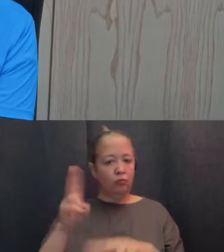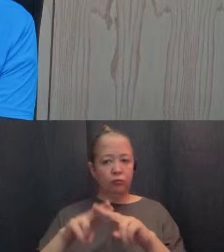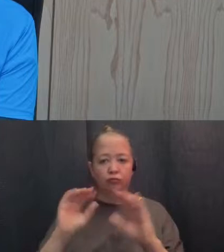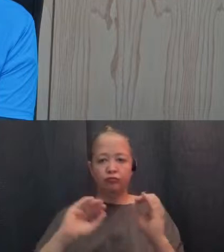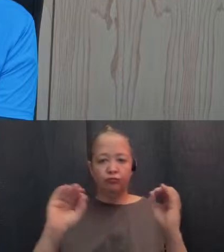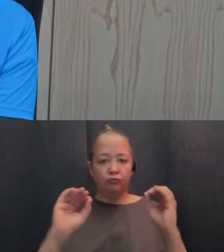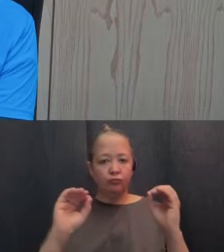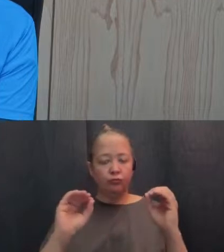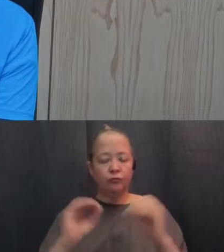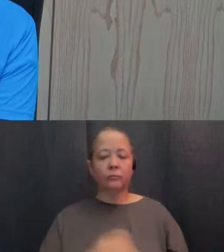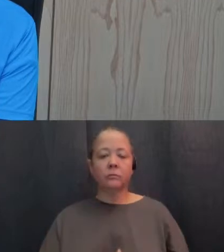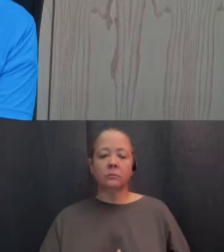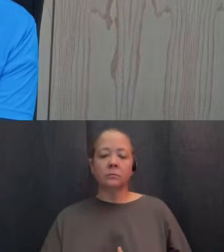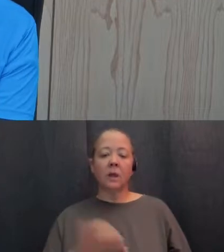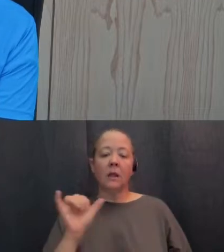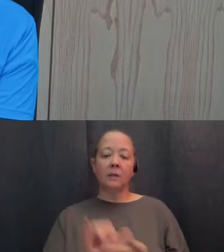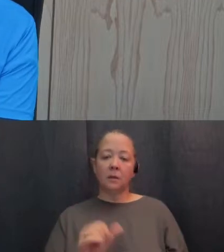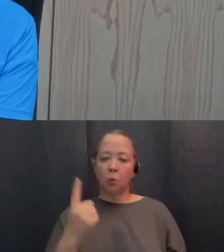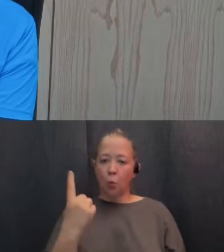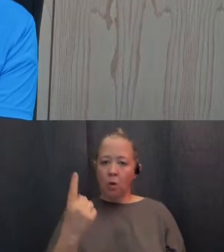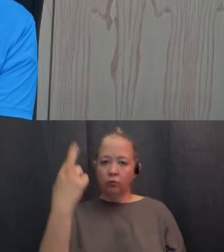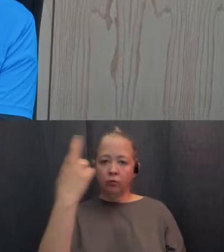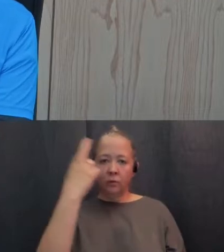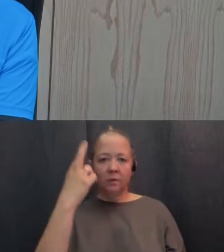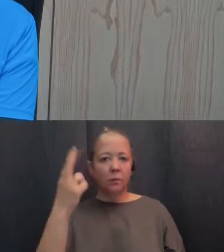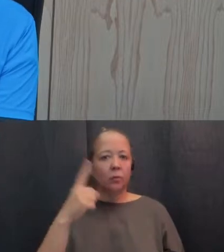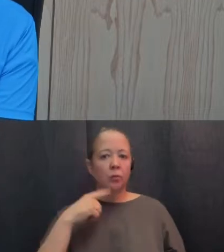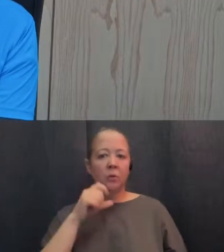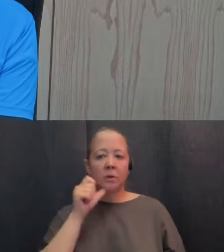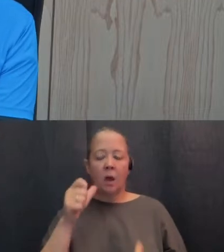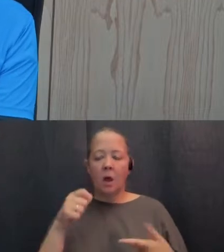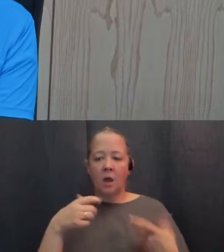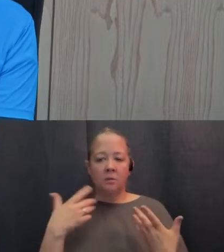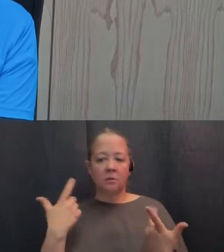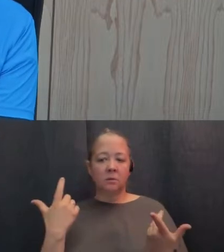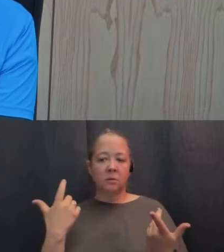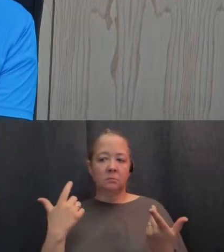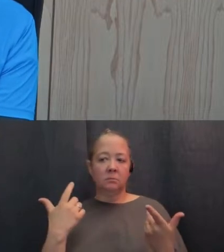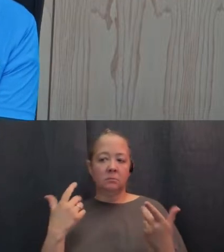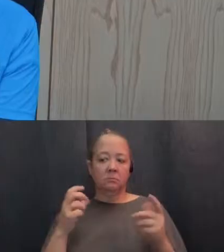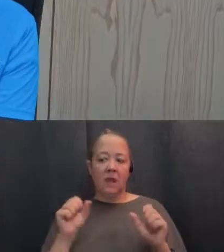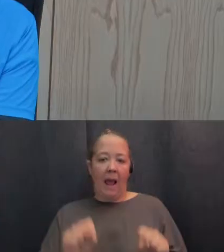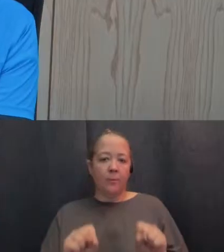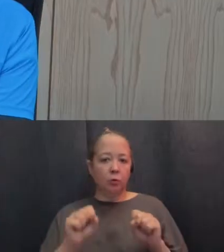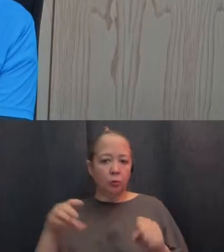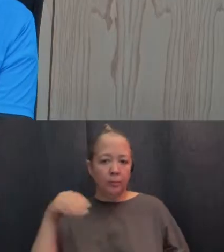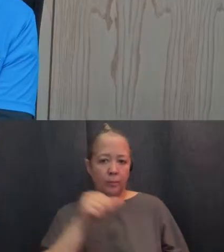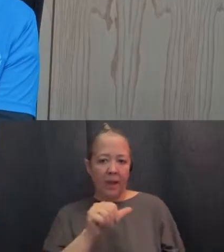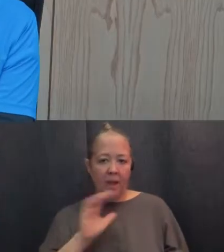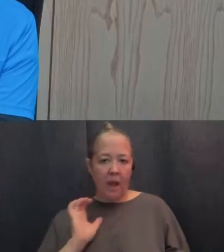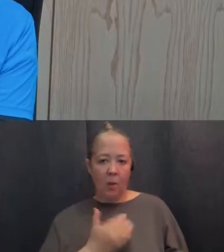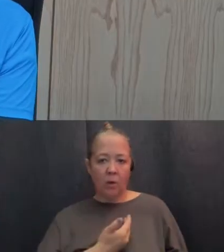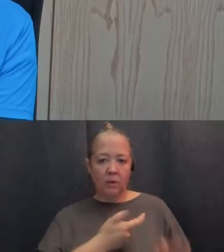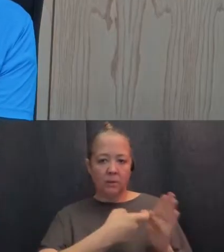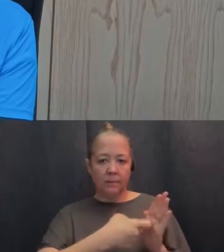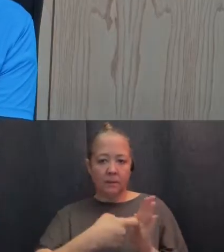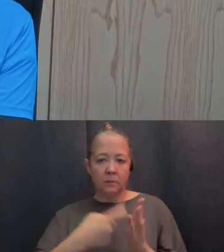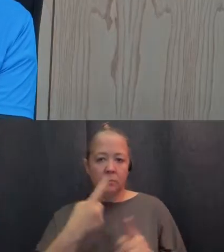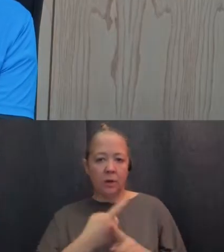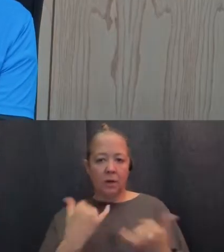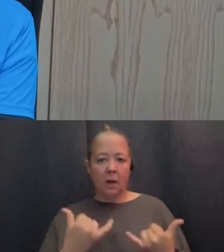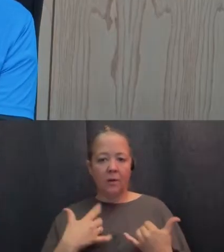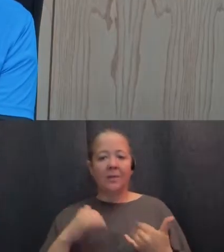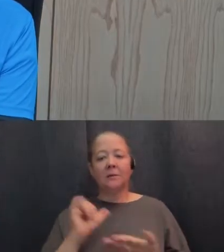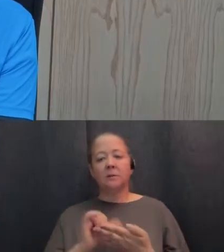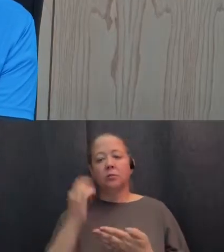are unable to get our expenses covered so far. And that's why that's why the 5 cent